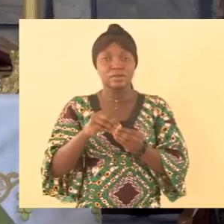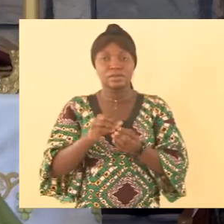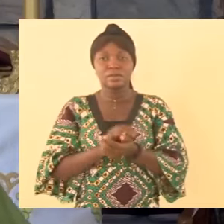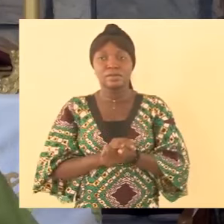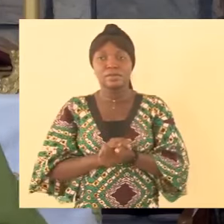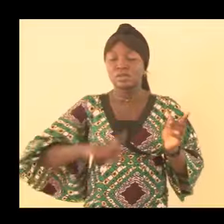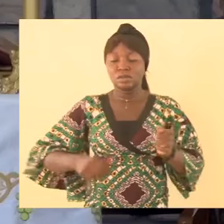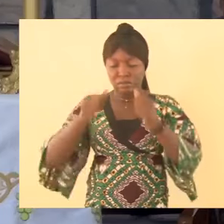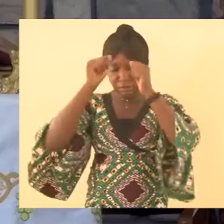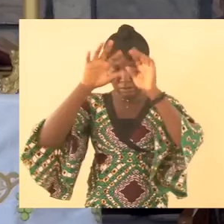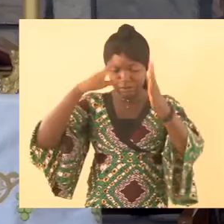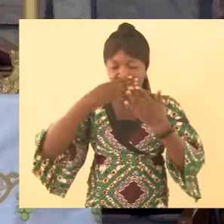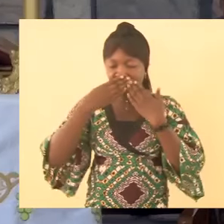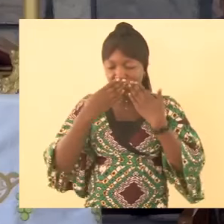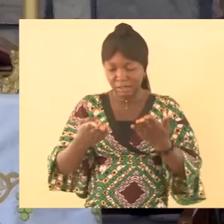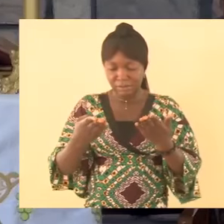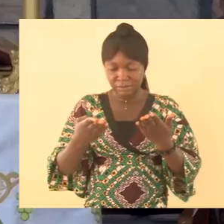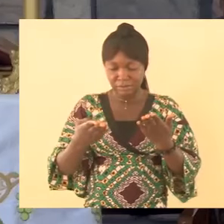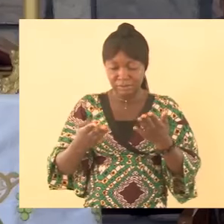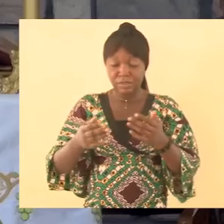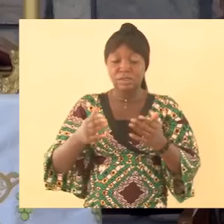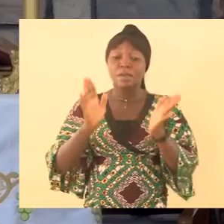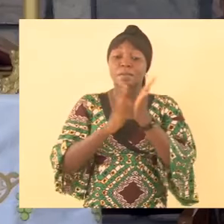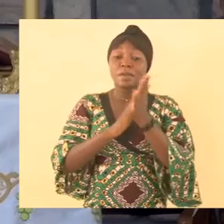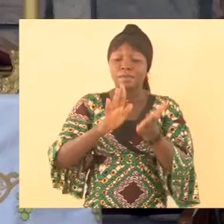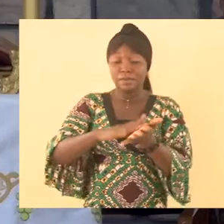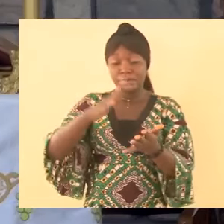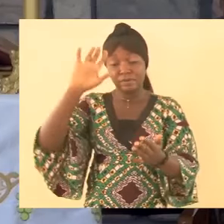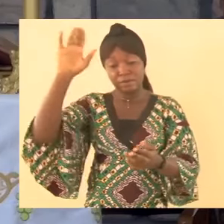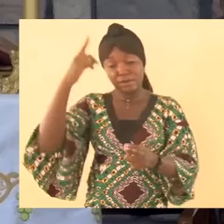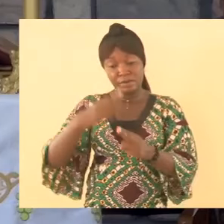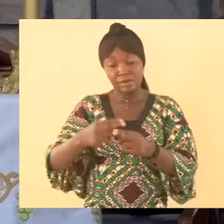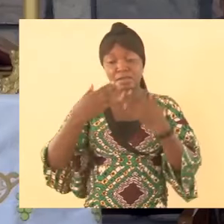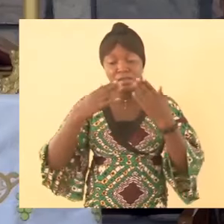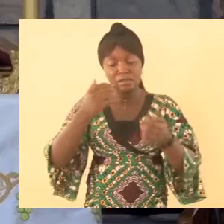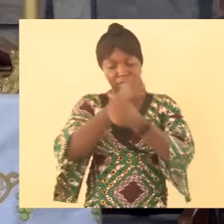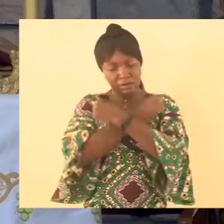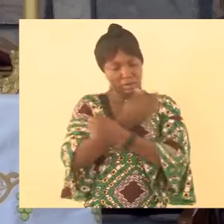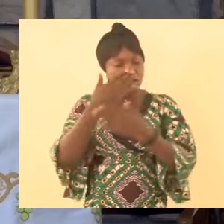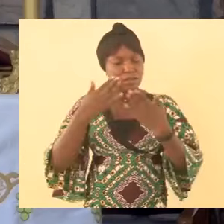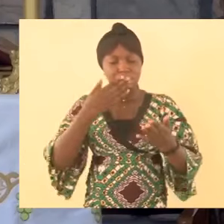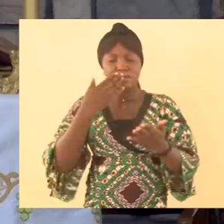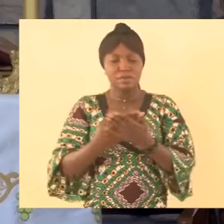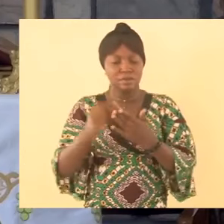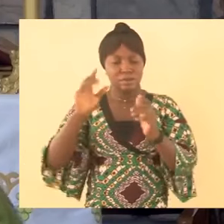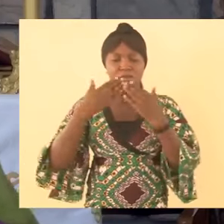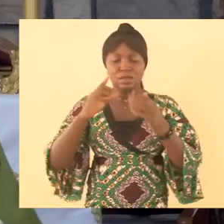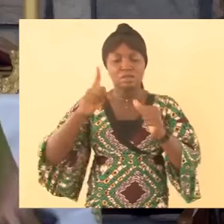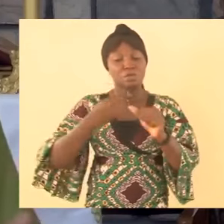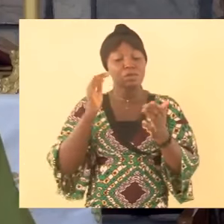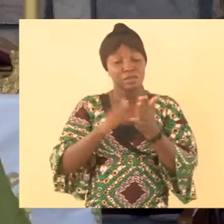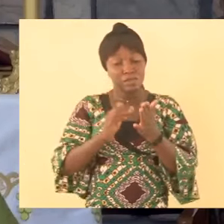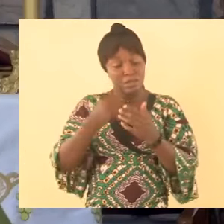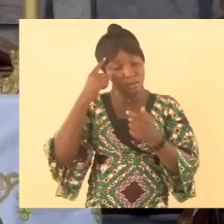multiply. Heavenly Father, we thank you. We praise you. We glorify your holy name. Thank you for your love. Thank you for your goodness. Thank you